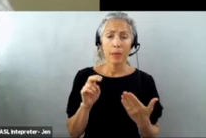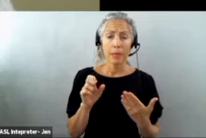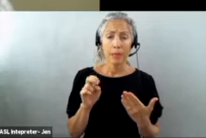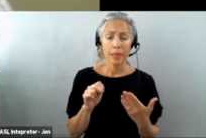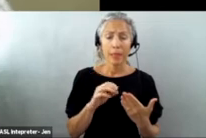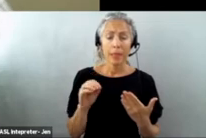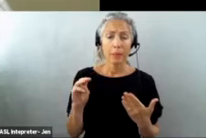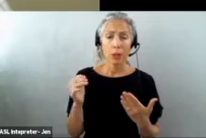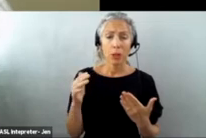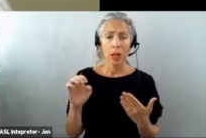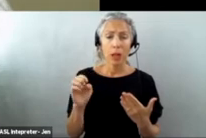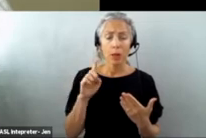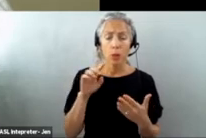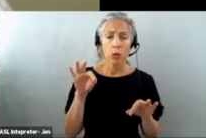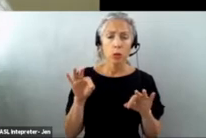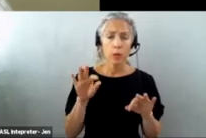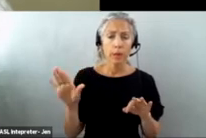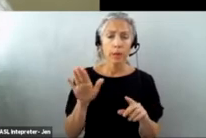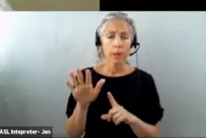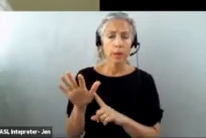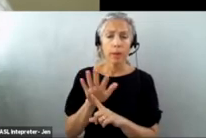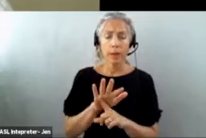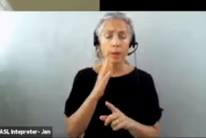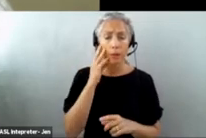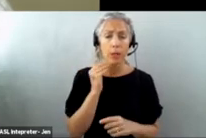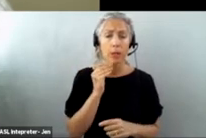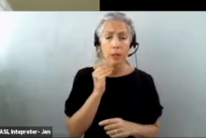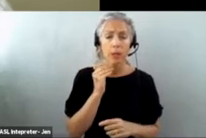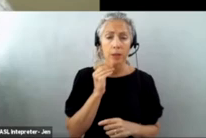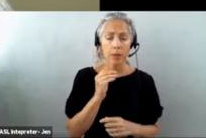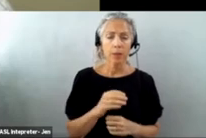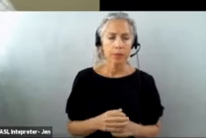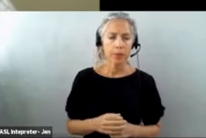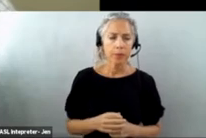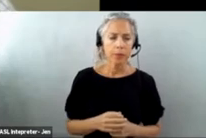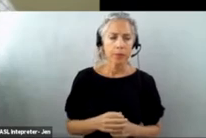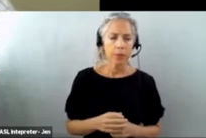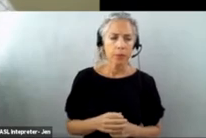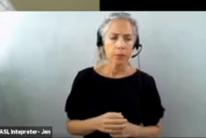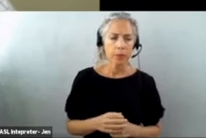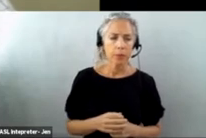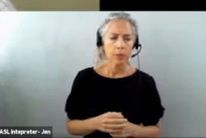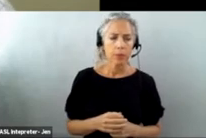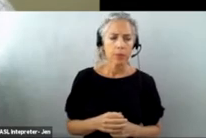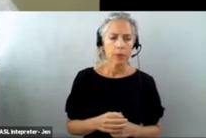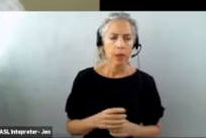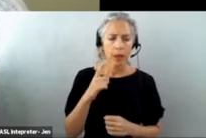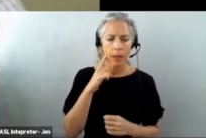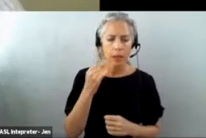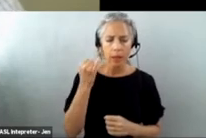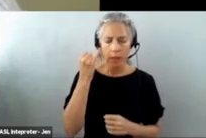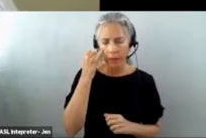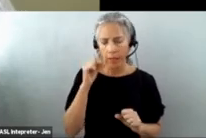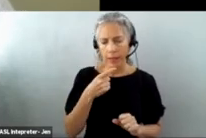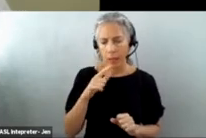for describing their experiences along this trajectory. It's, I think, if I might even say,